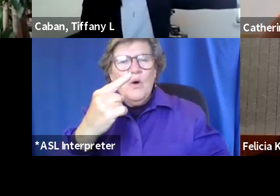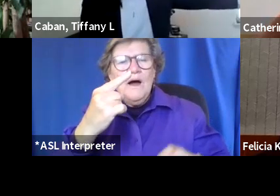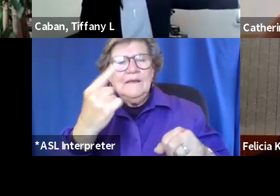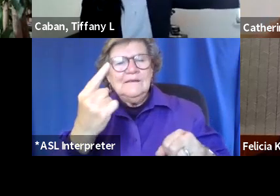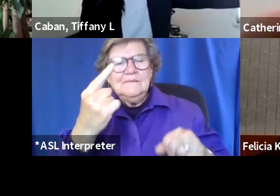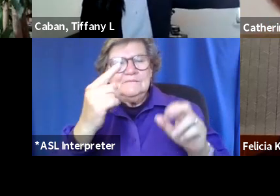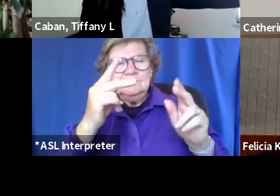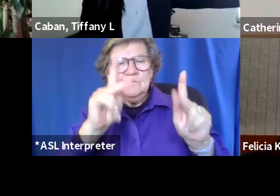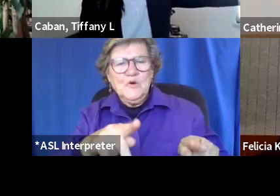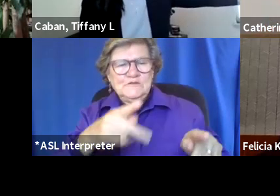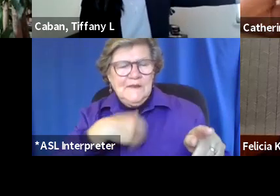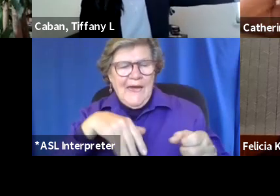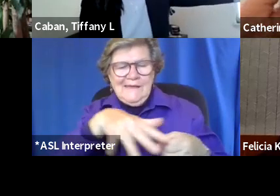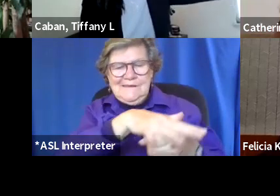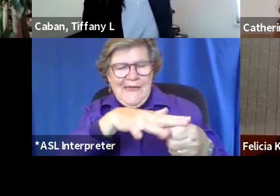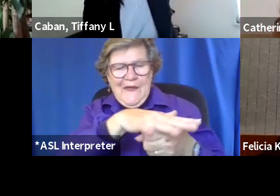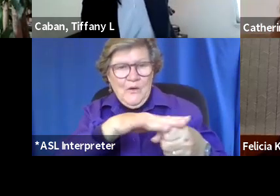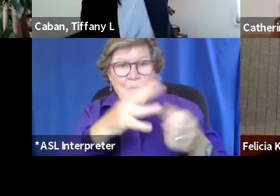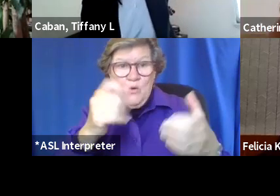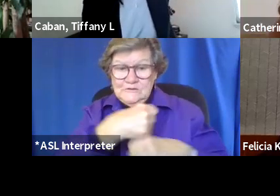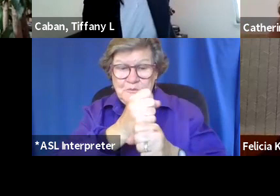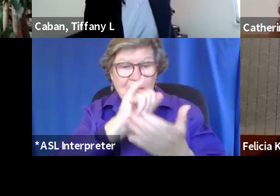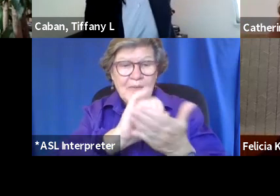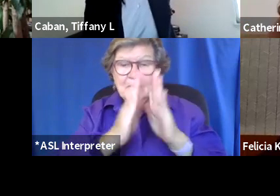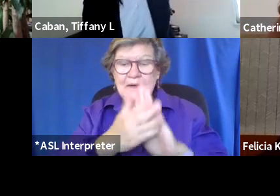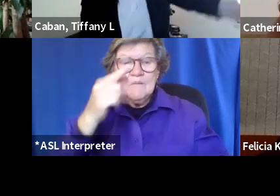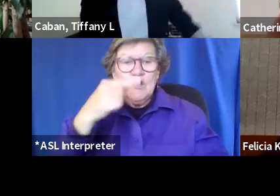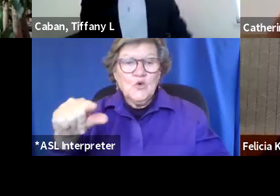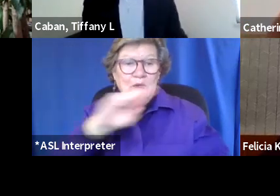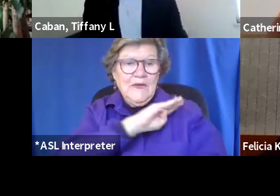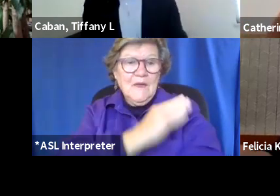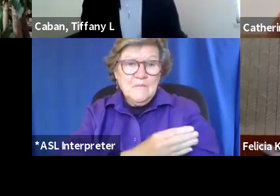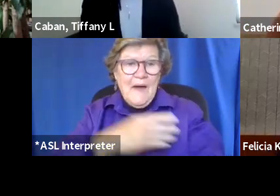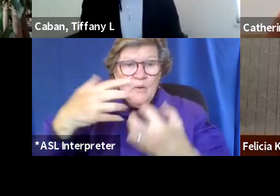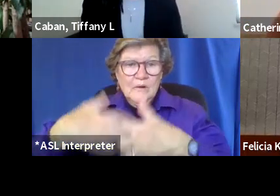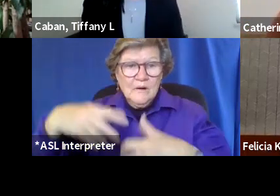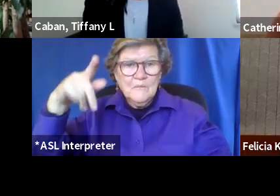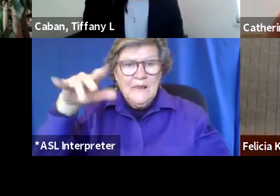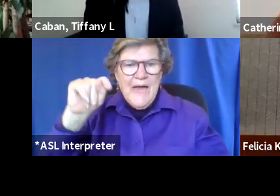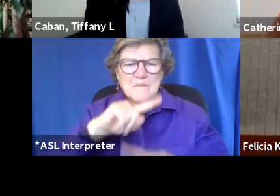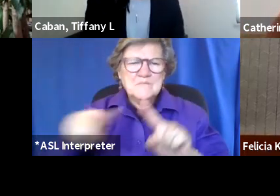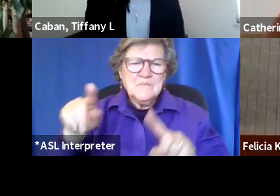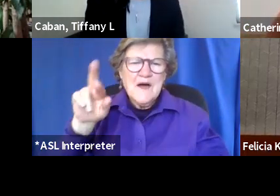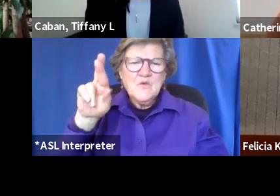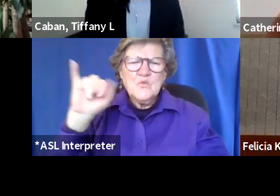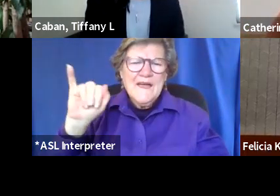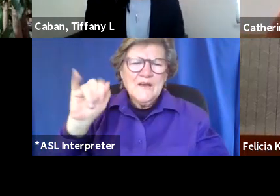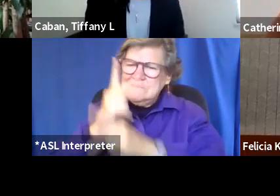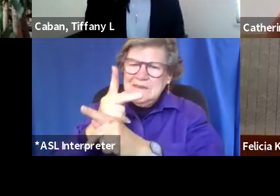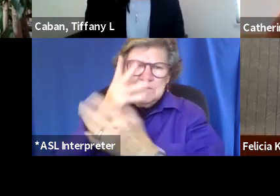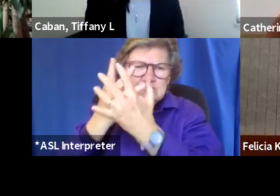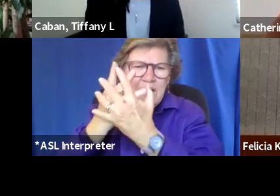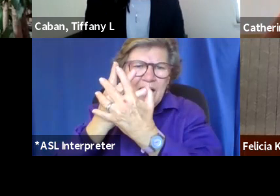green power plant, and I think that's a great idea. Rikers, we need to keep it a jail, because where are we going to put all these